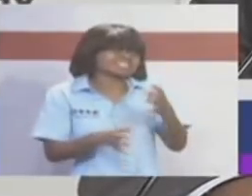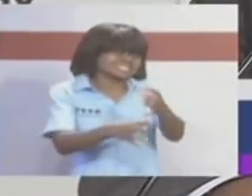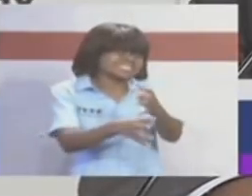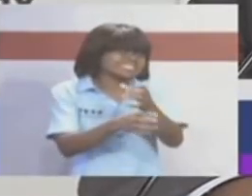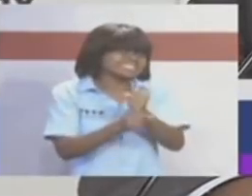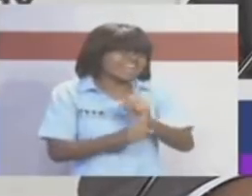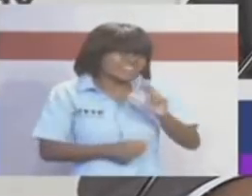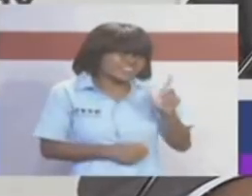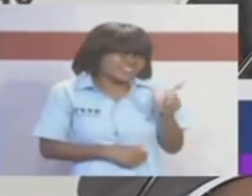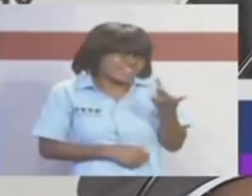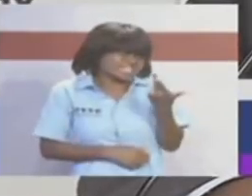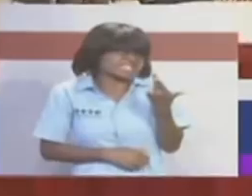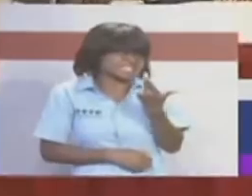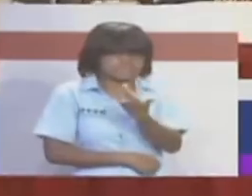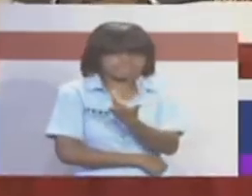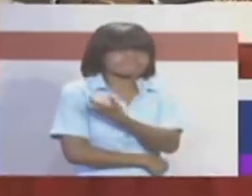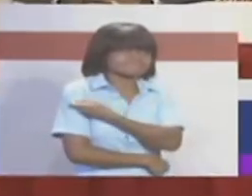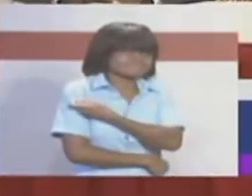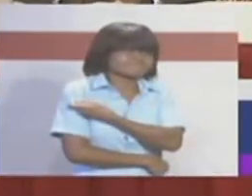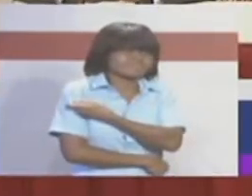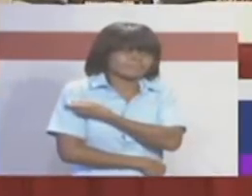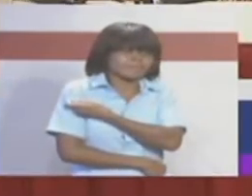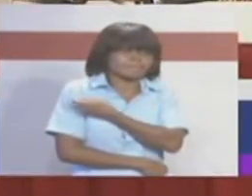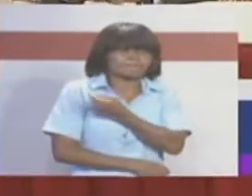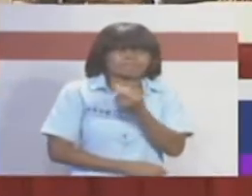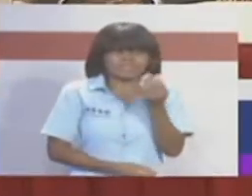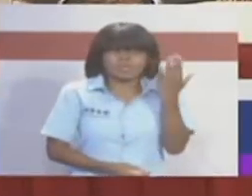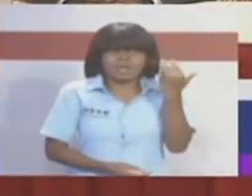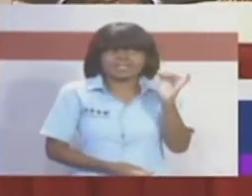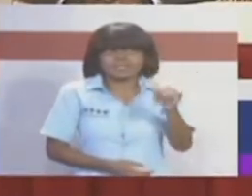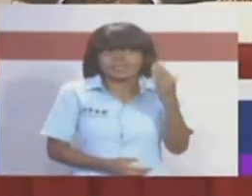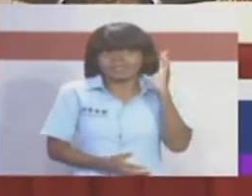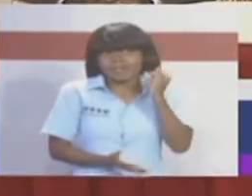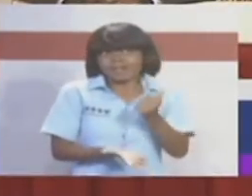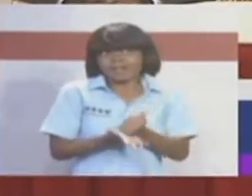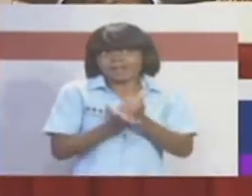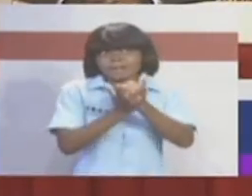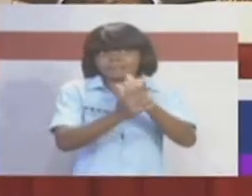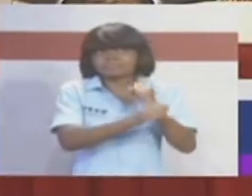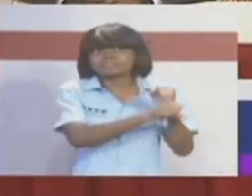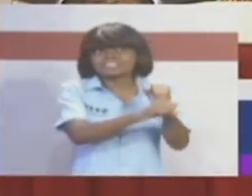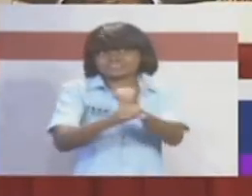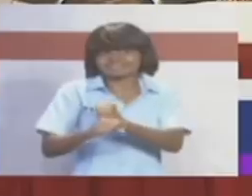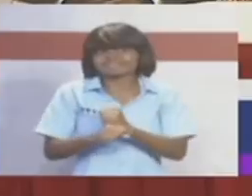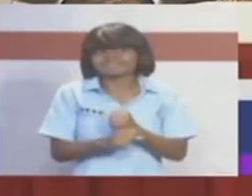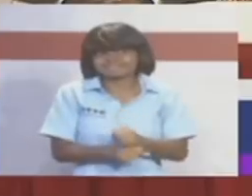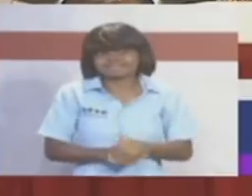you. Thank you very much, Dr. Mohammed. We go to Newsday for your 2 questions.